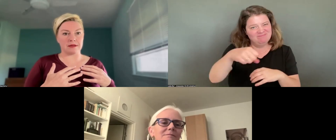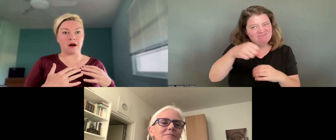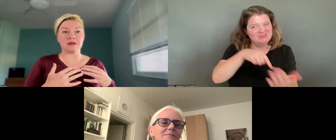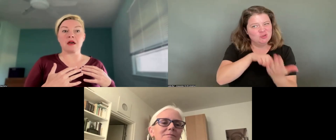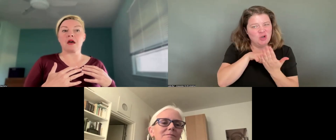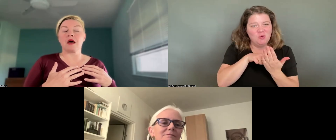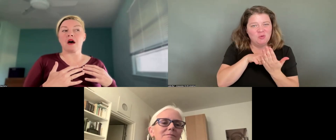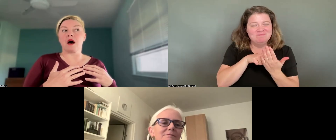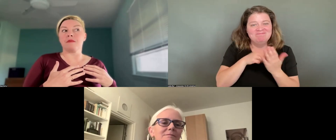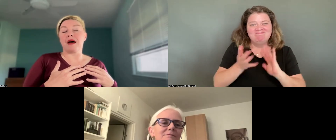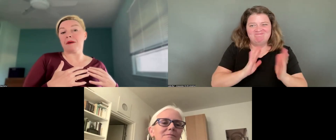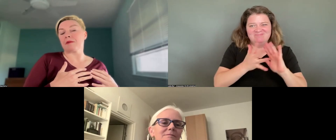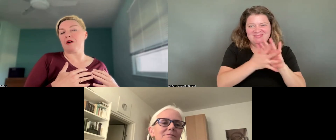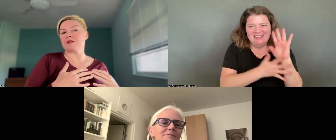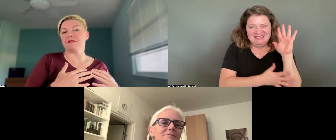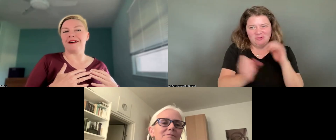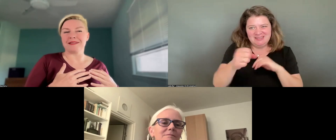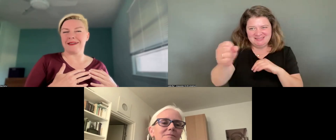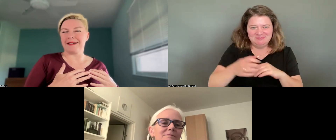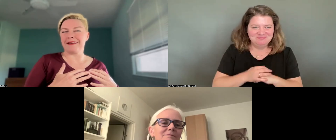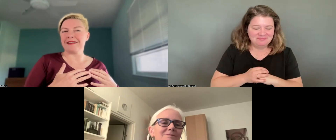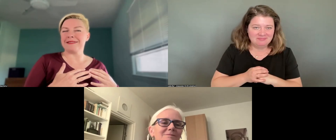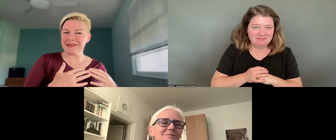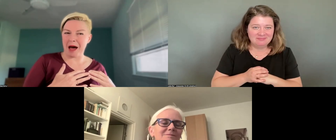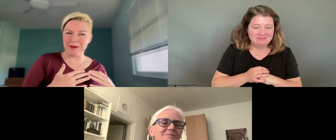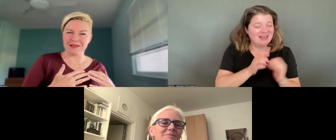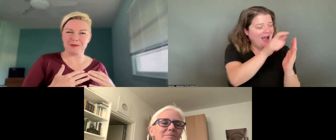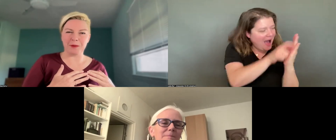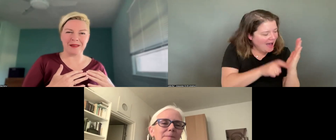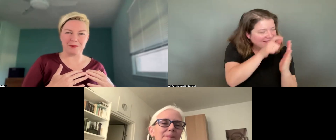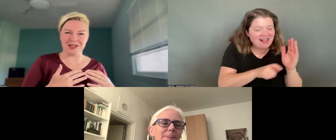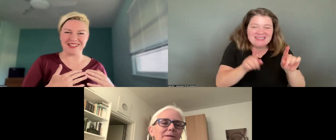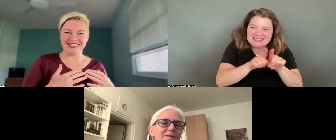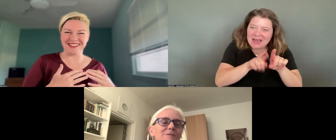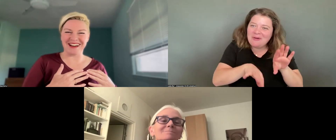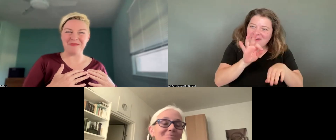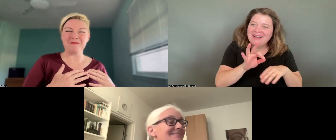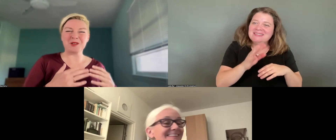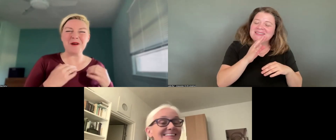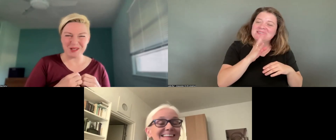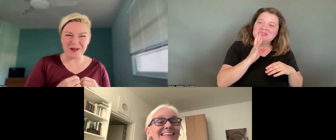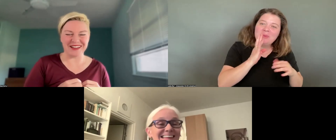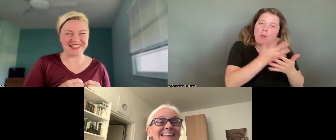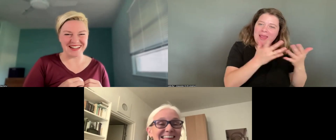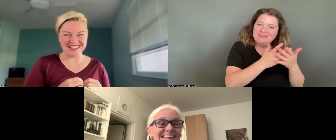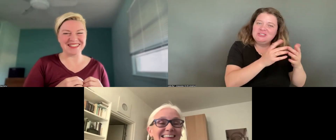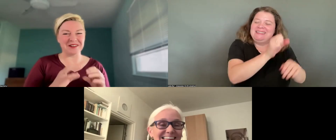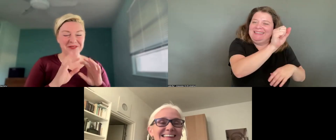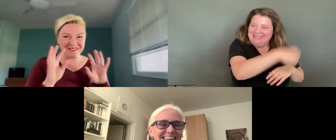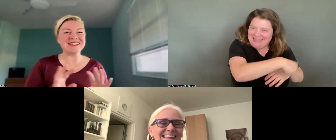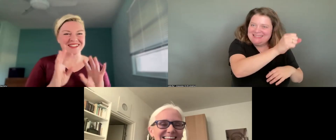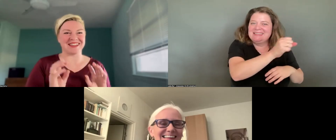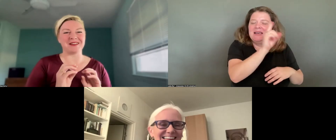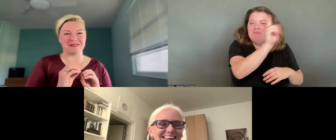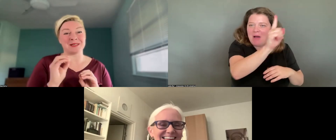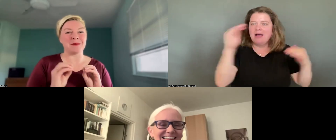sign lexicons. That paper also finds that it does happen in spoken languages to much smaller extent. There